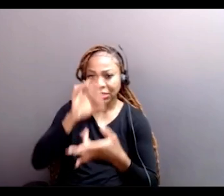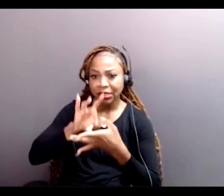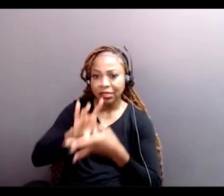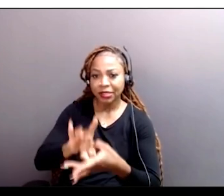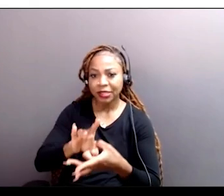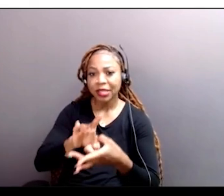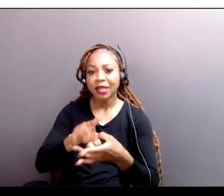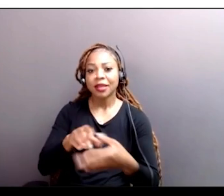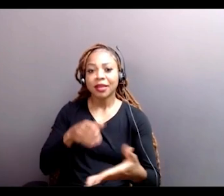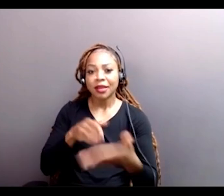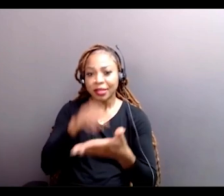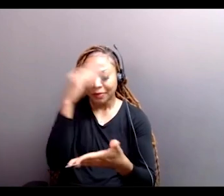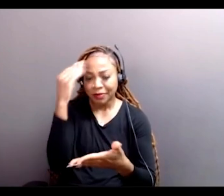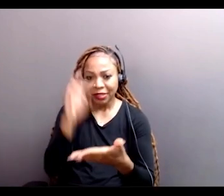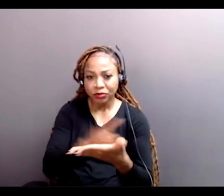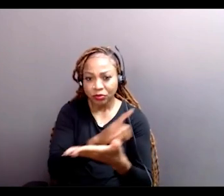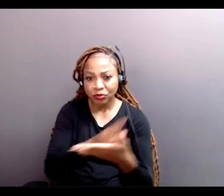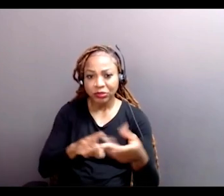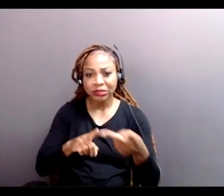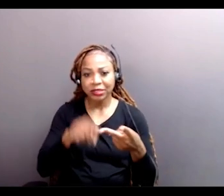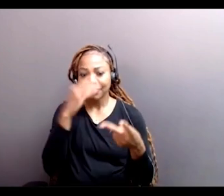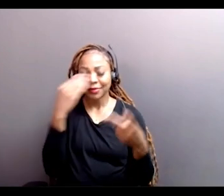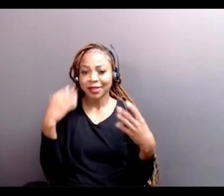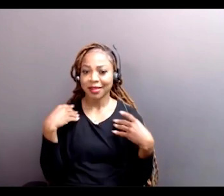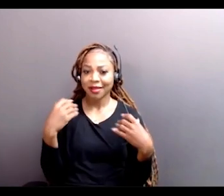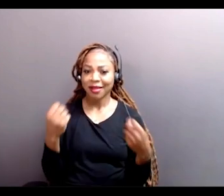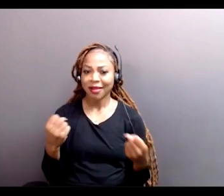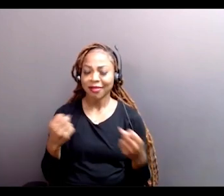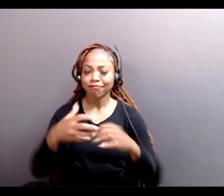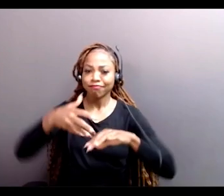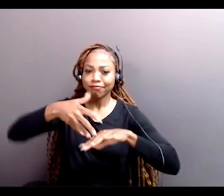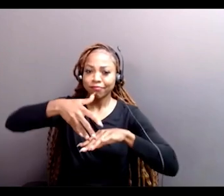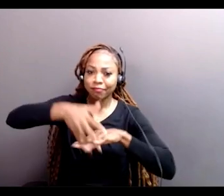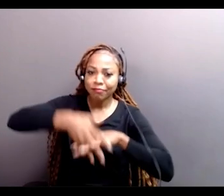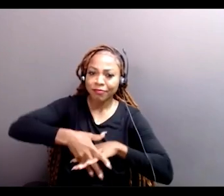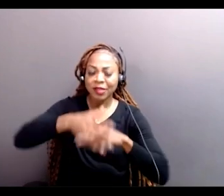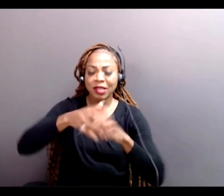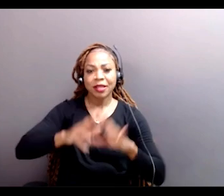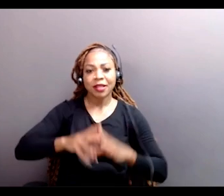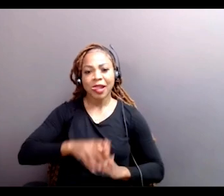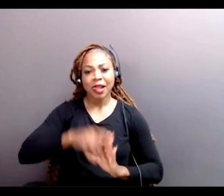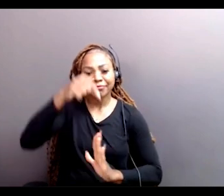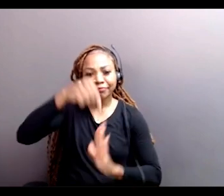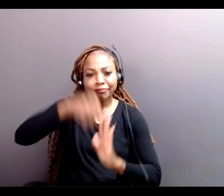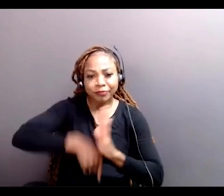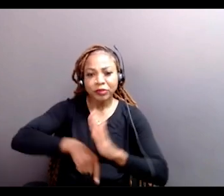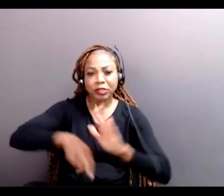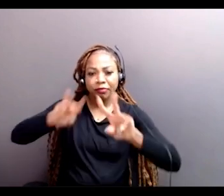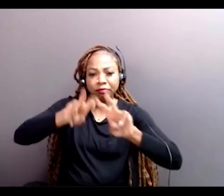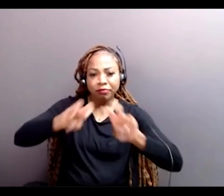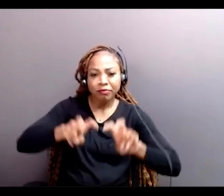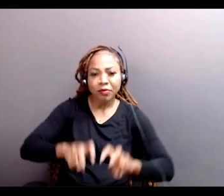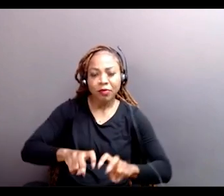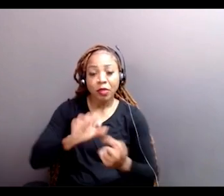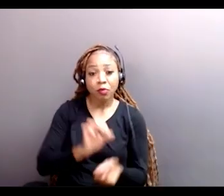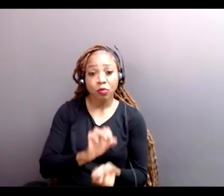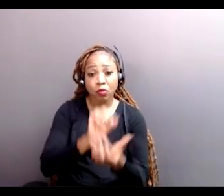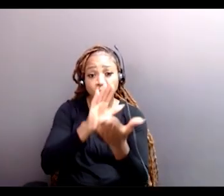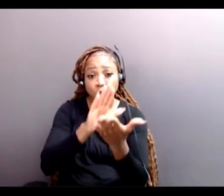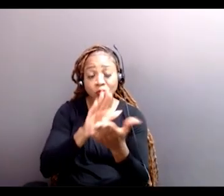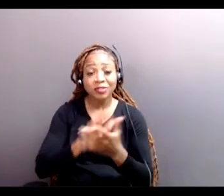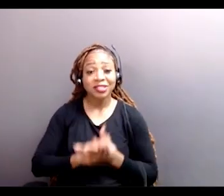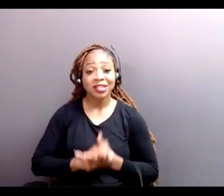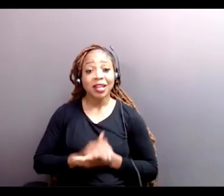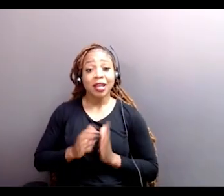racism and Black health, it is really grounded in really solid critical approaches. And so for us,